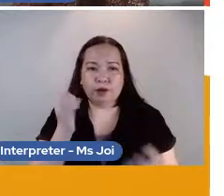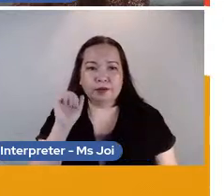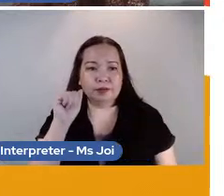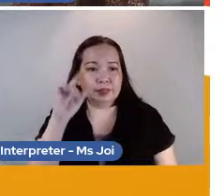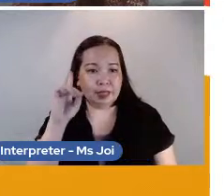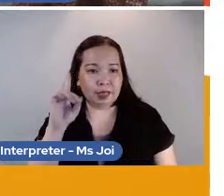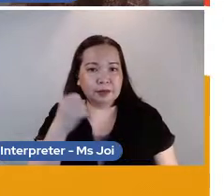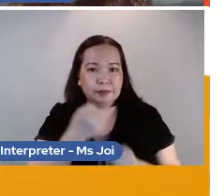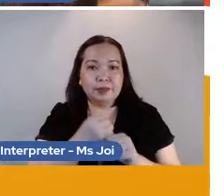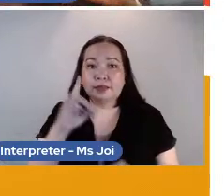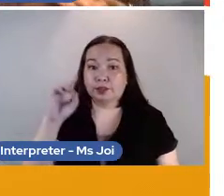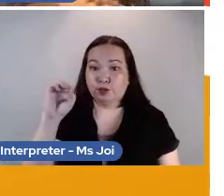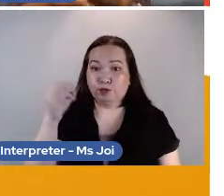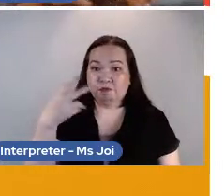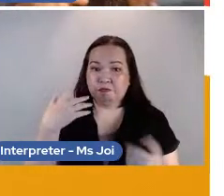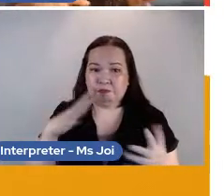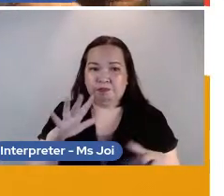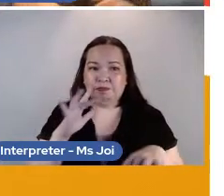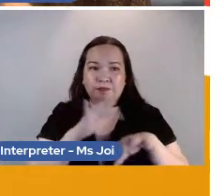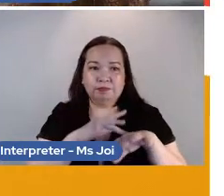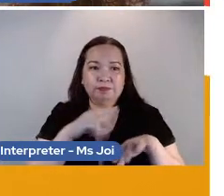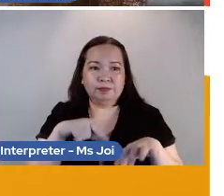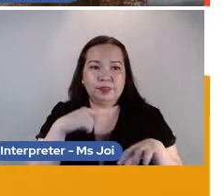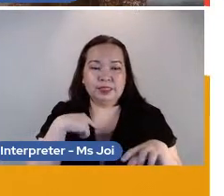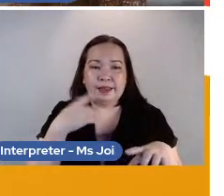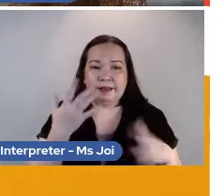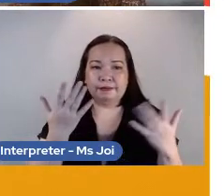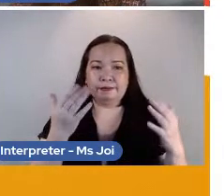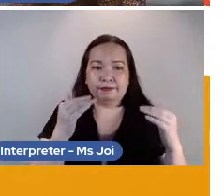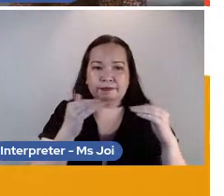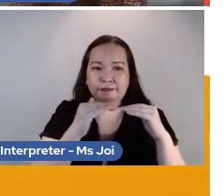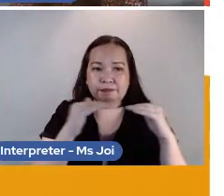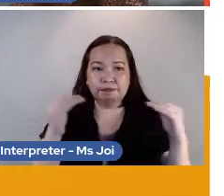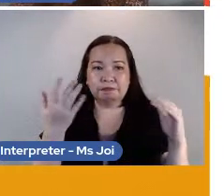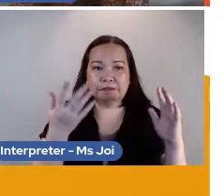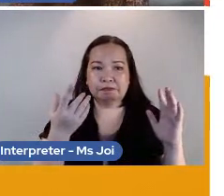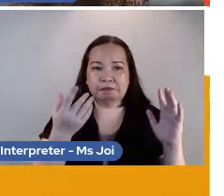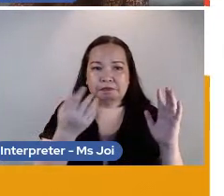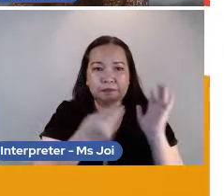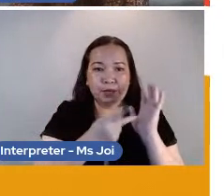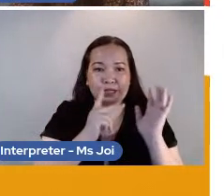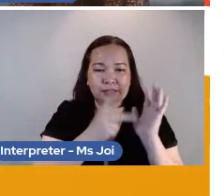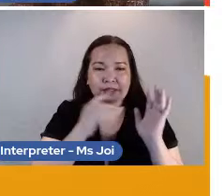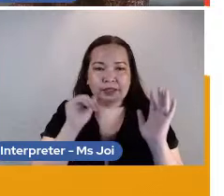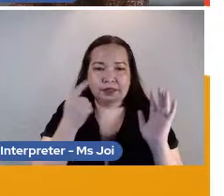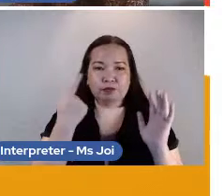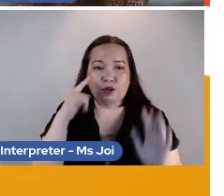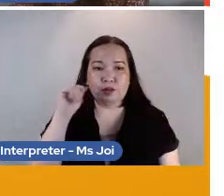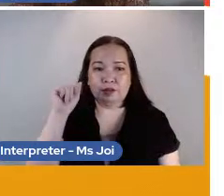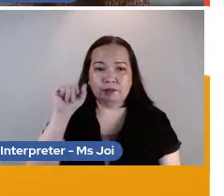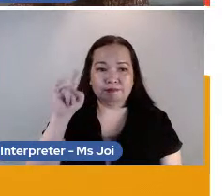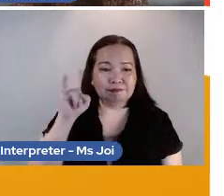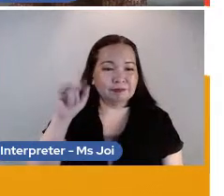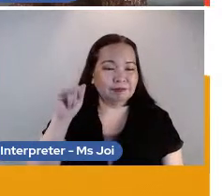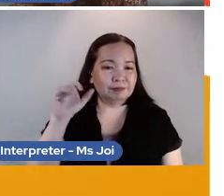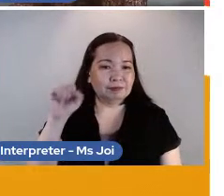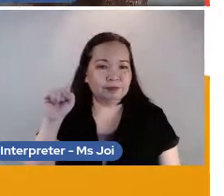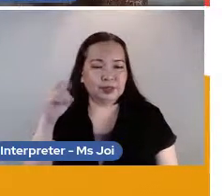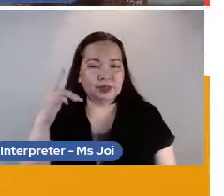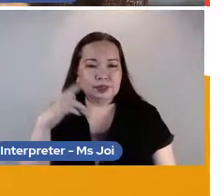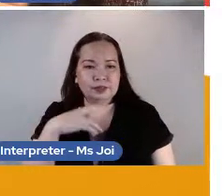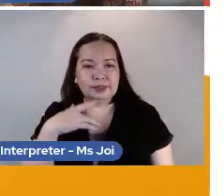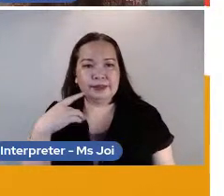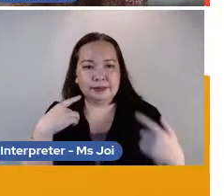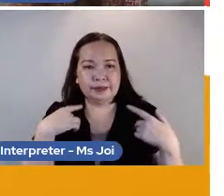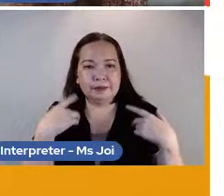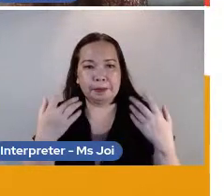one that has. So this is at the page level what we're seeing in the ads library. So we're seeing some information about page transparency,